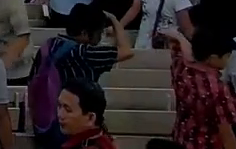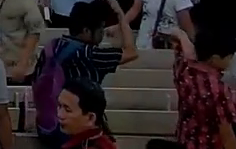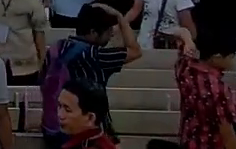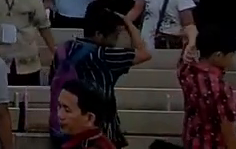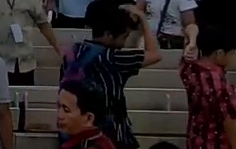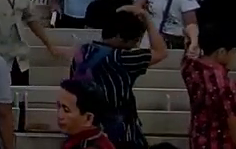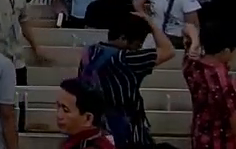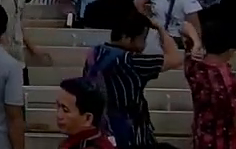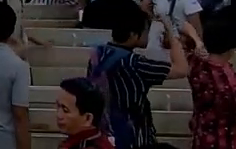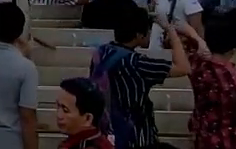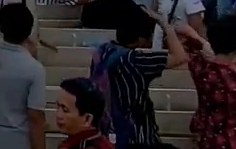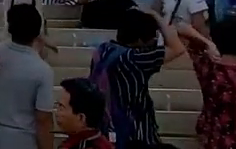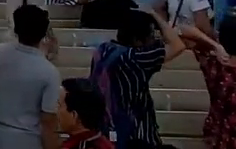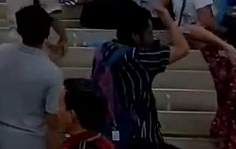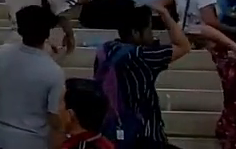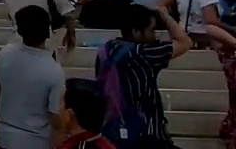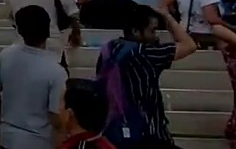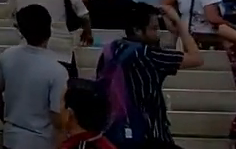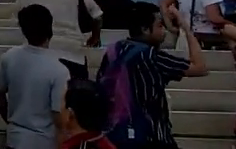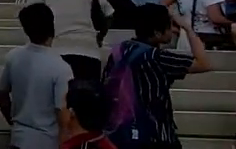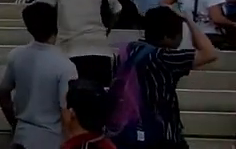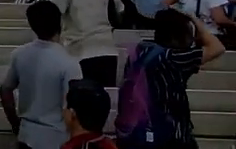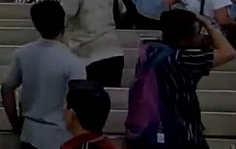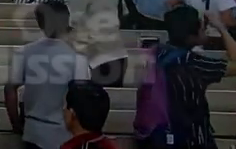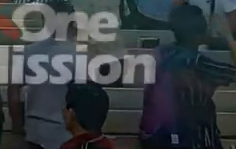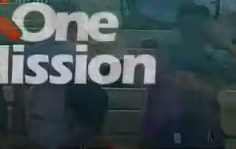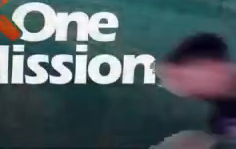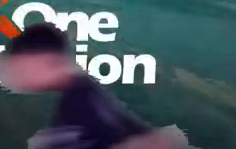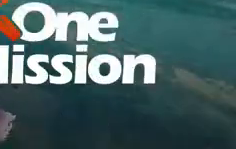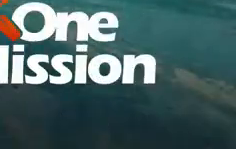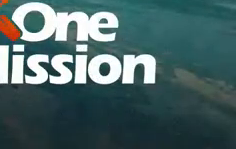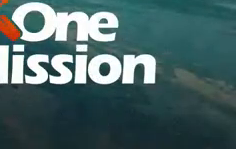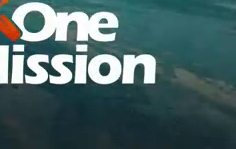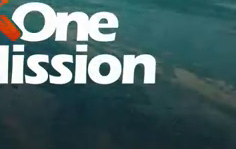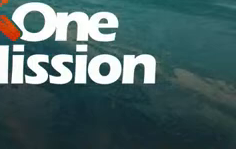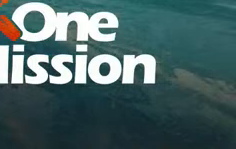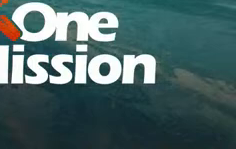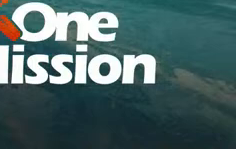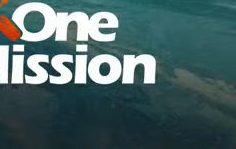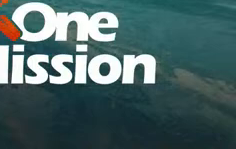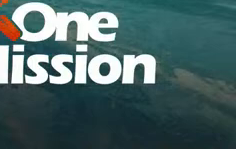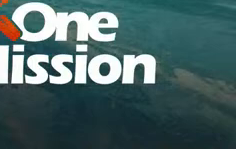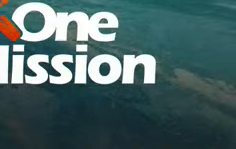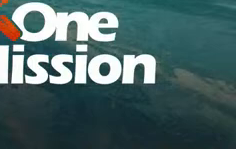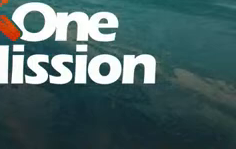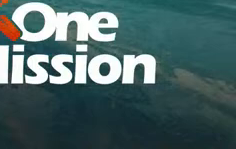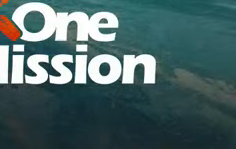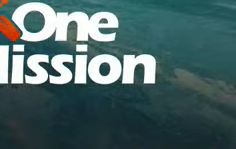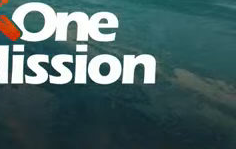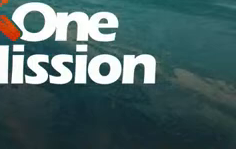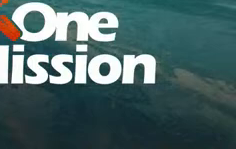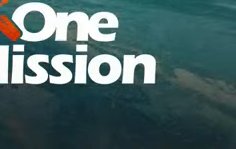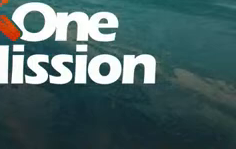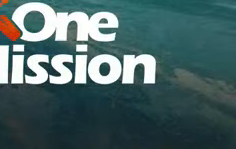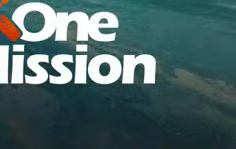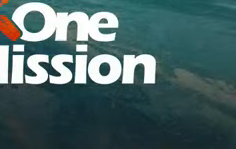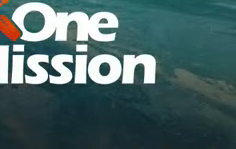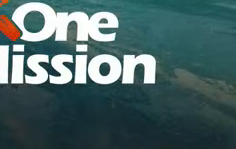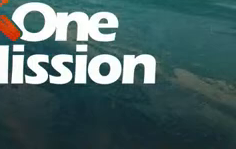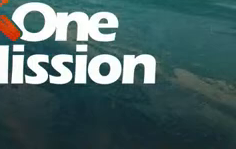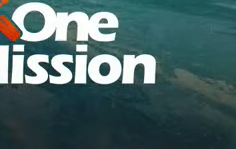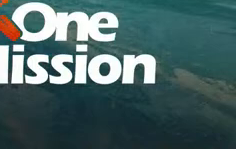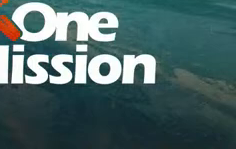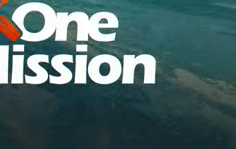Missions Country Night tomorrow, members. Come in your best attire. Best missions attire.